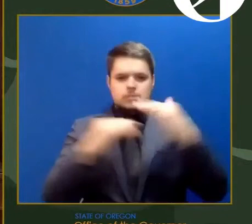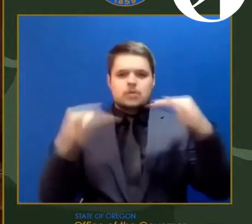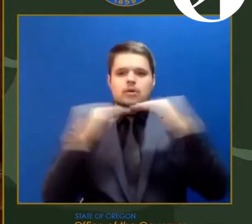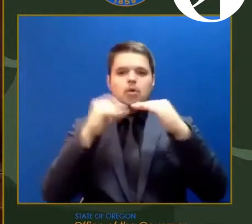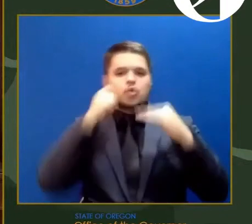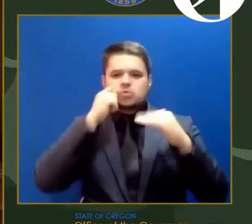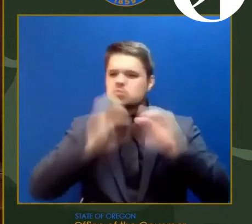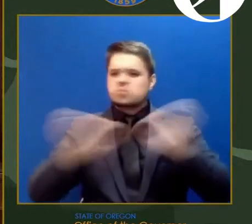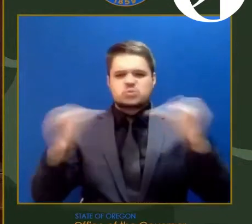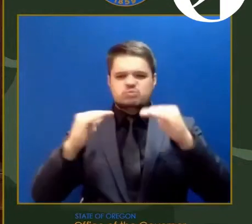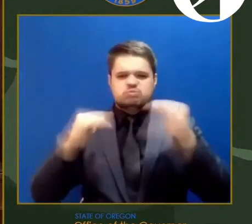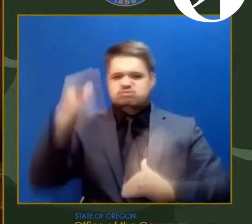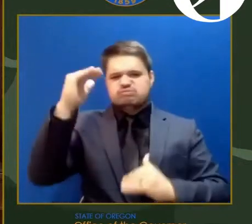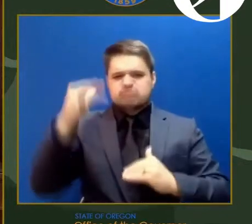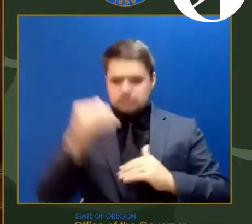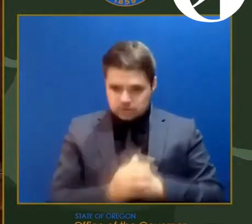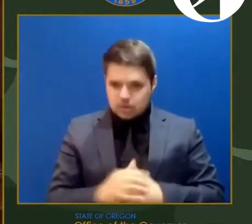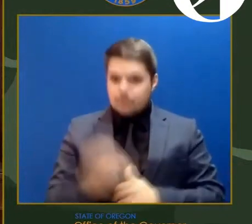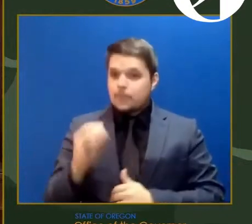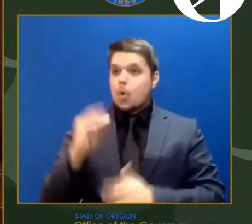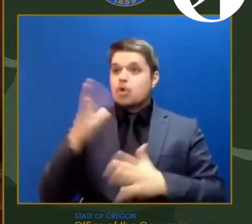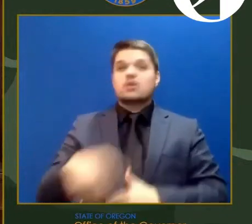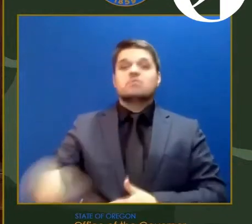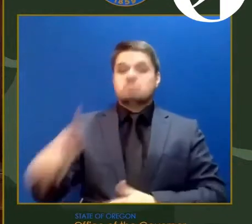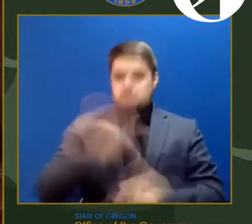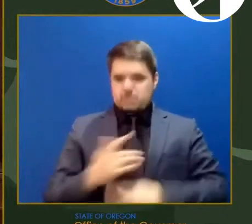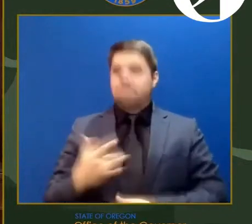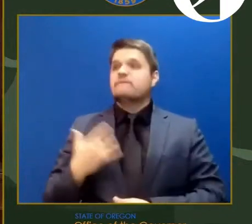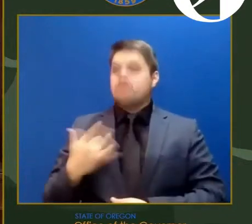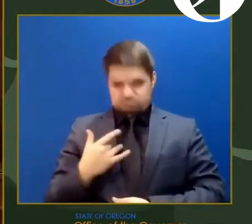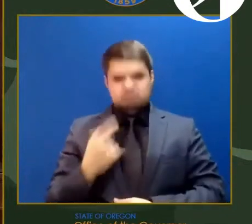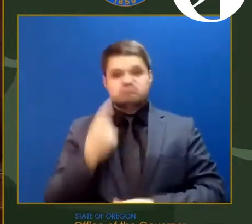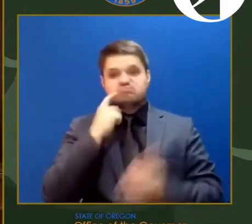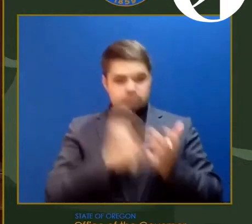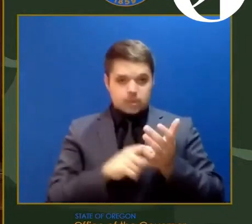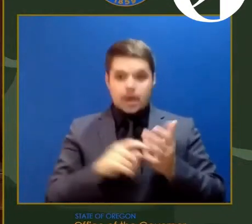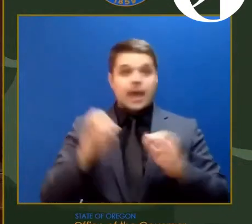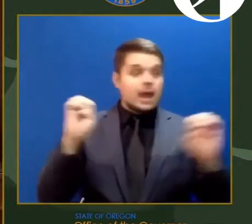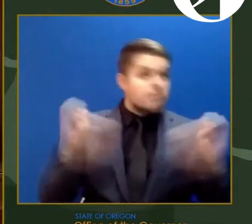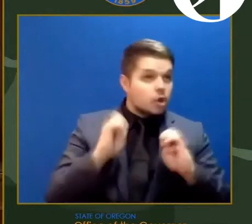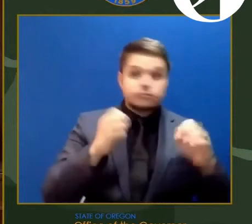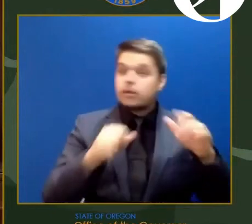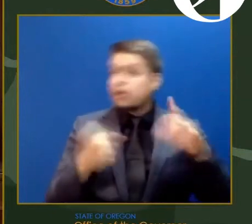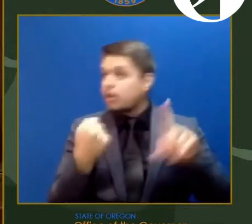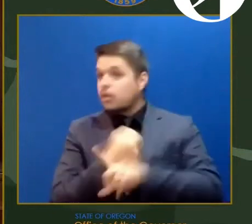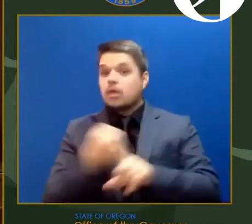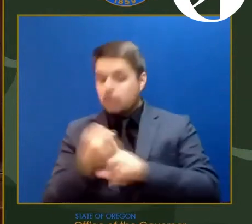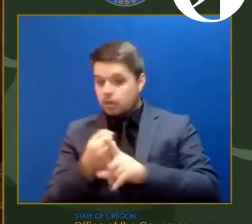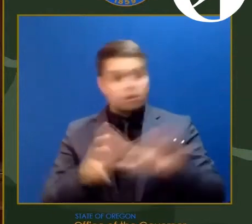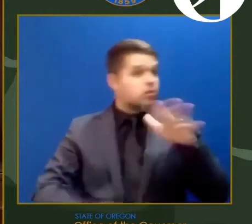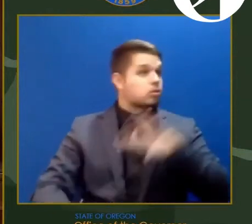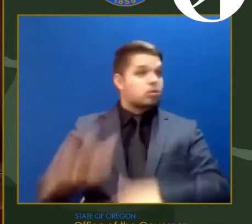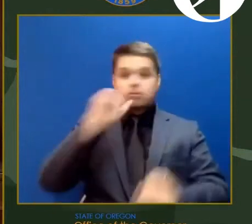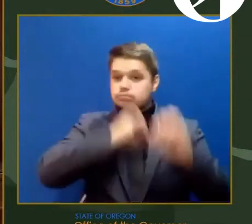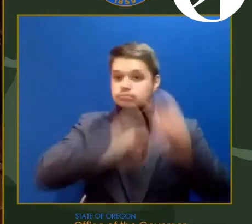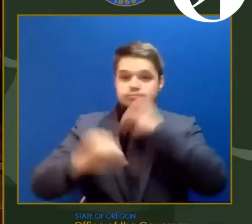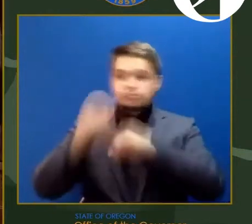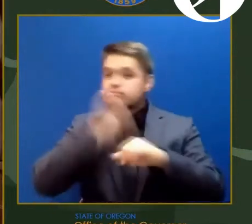of the emergencies our state weathered last year, but the impacts are not felt